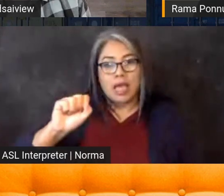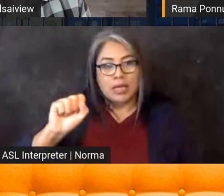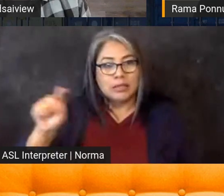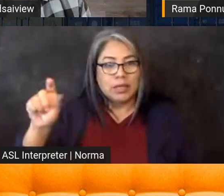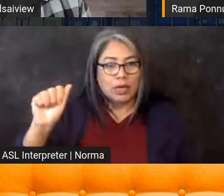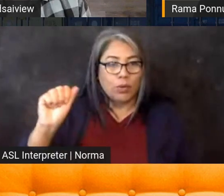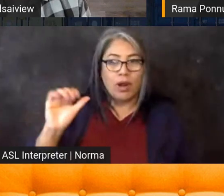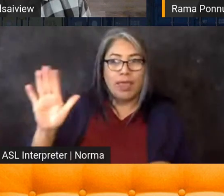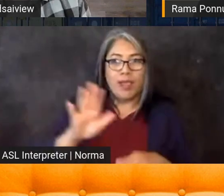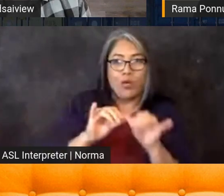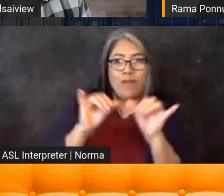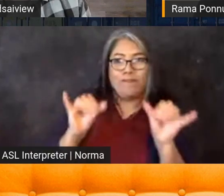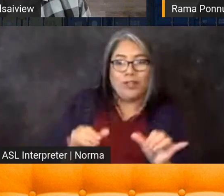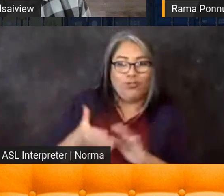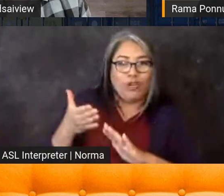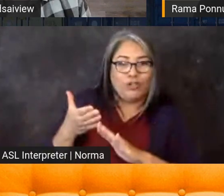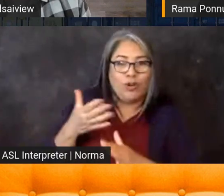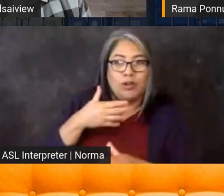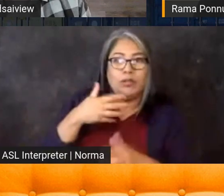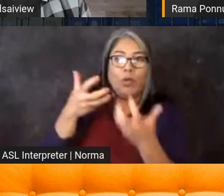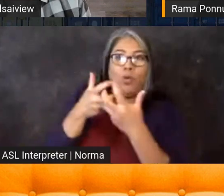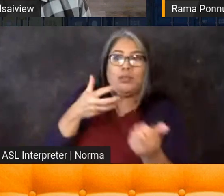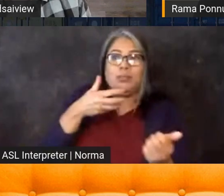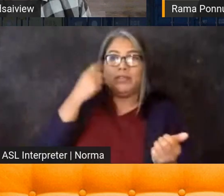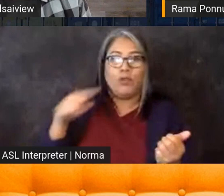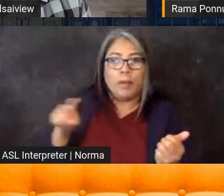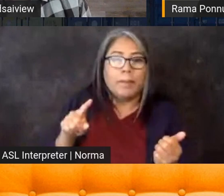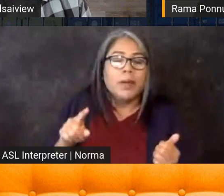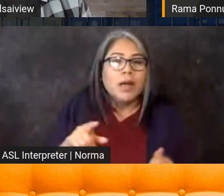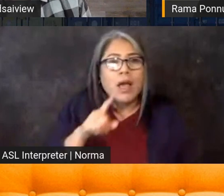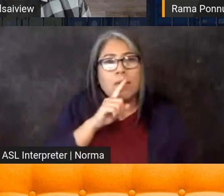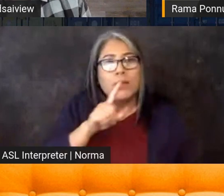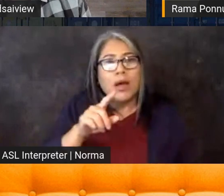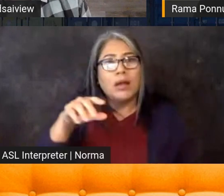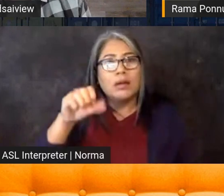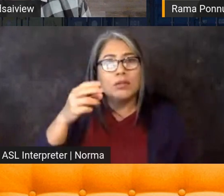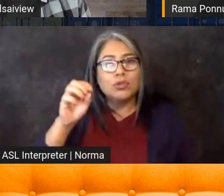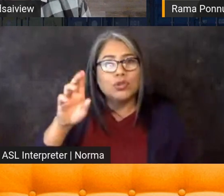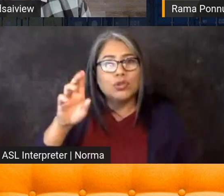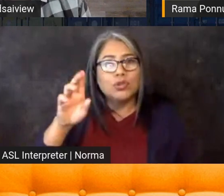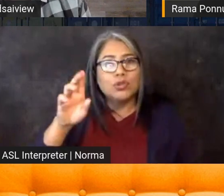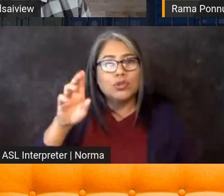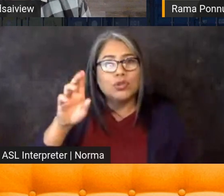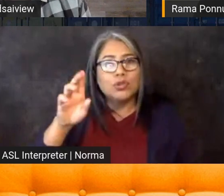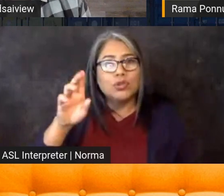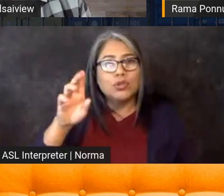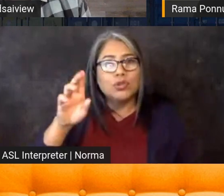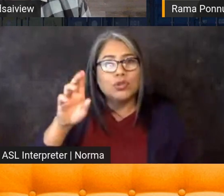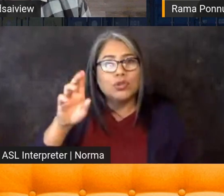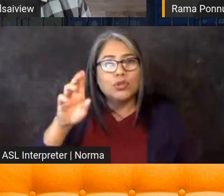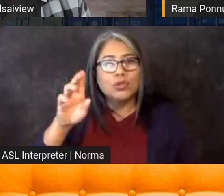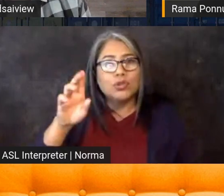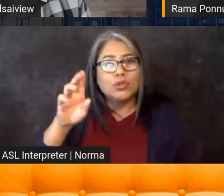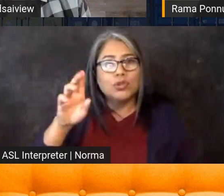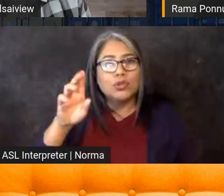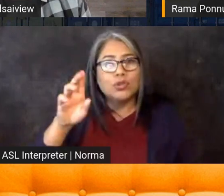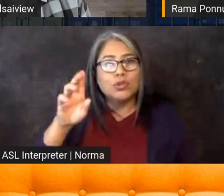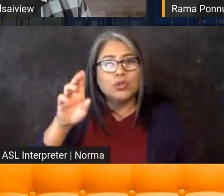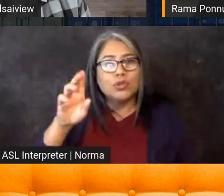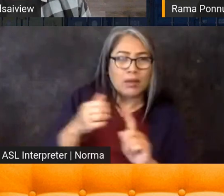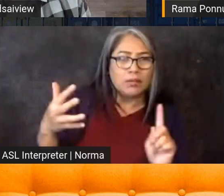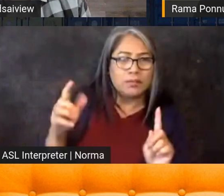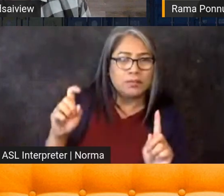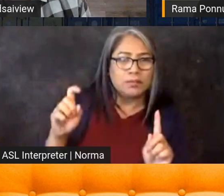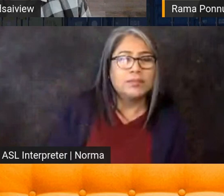they that works best for them. And Shuo, I know you have something at the back, so you want to talk about that. Yeah, sure.